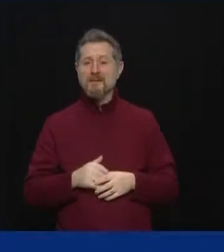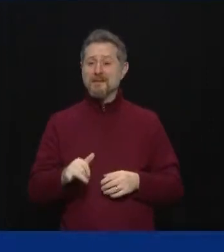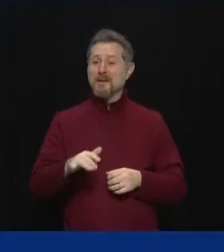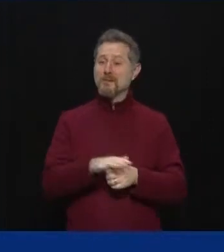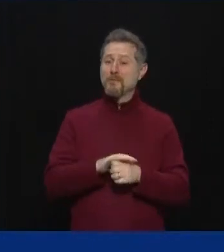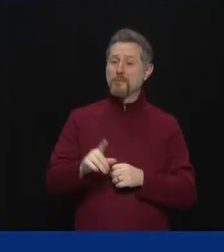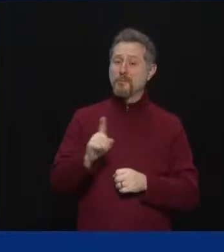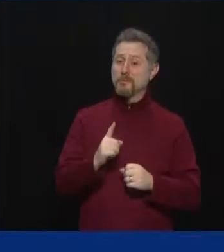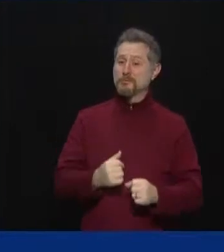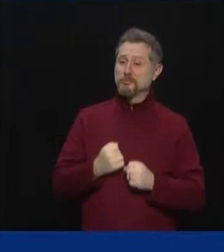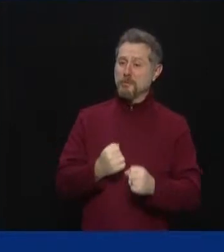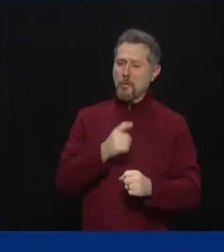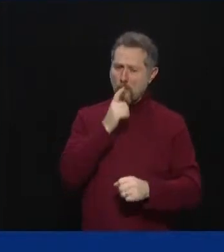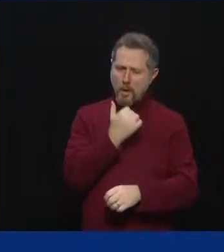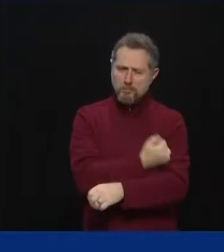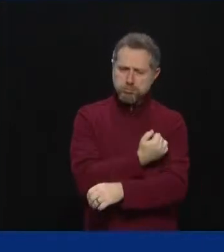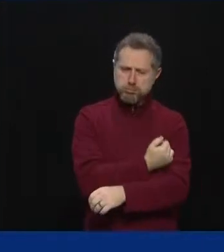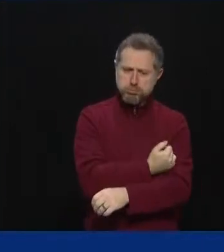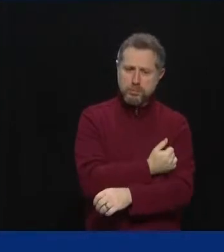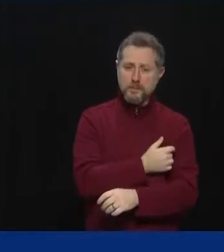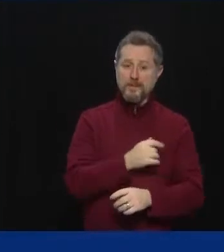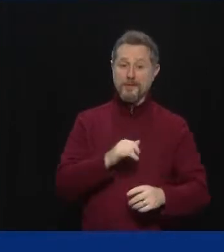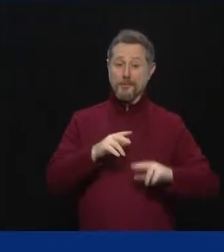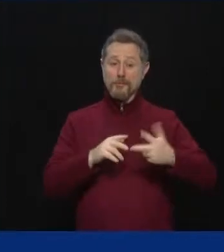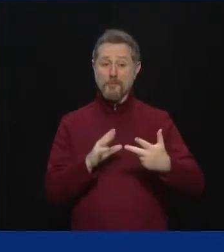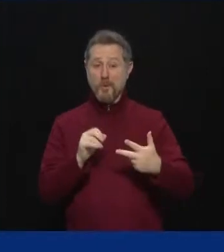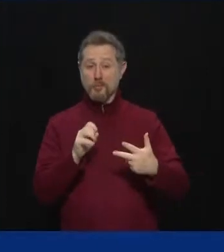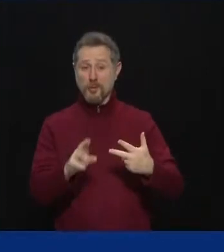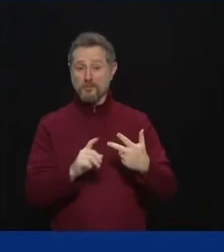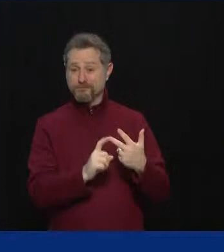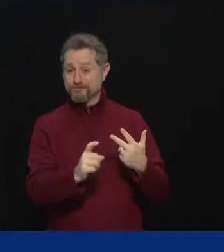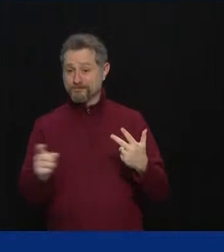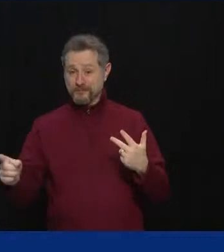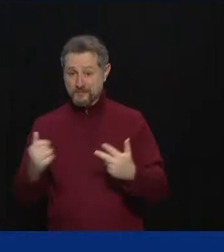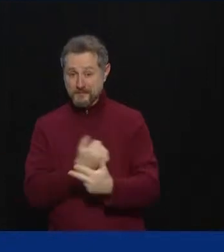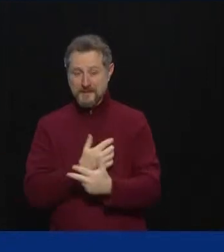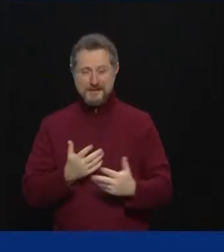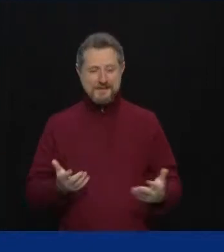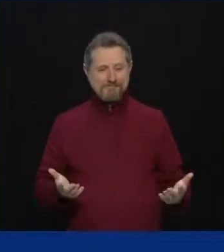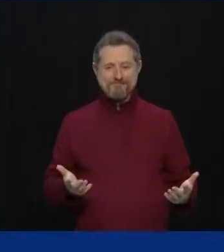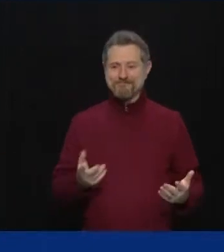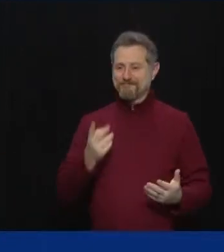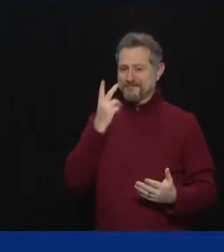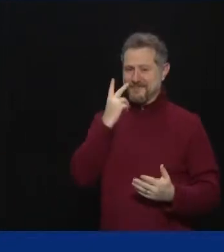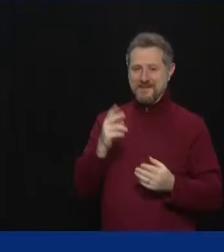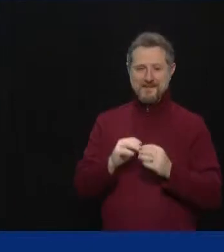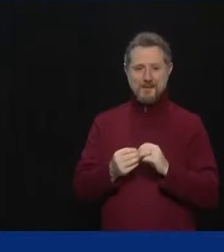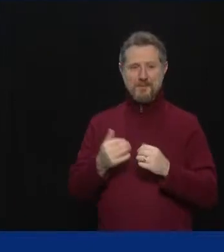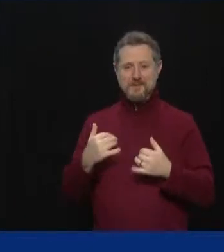And certainly with the booster shot, those are not as high as the areas where people are unvaccinated. Therefore, this does not have to be. But look at where we